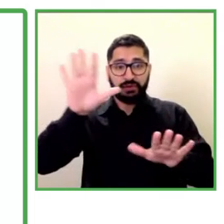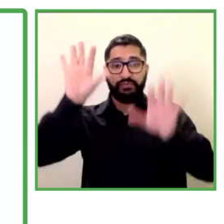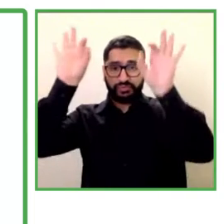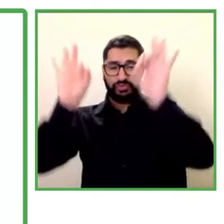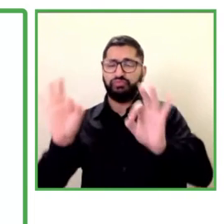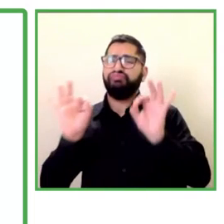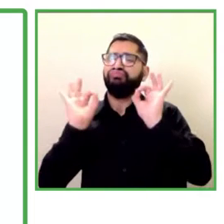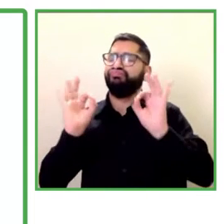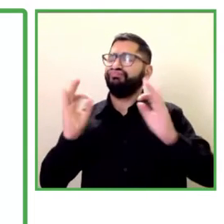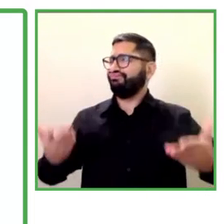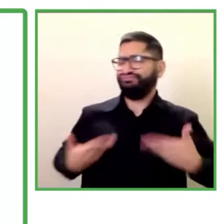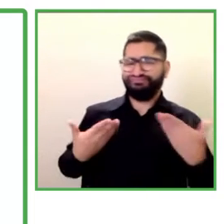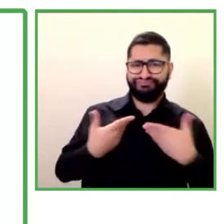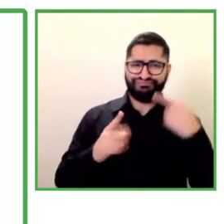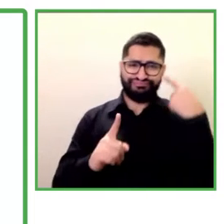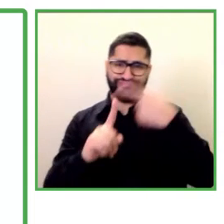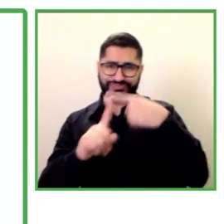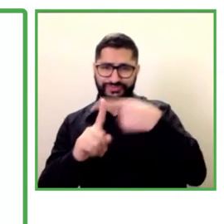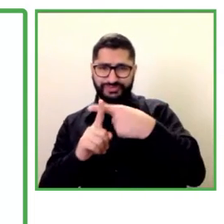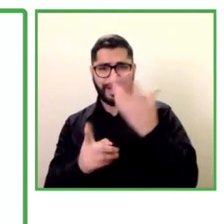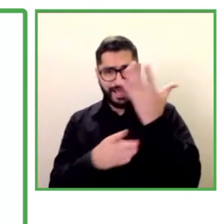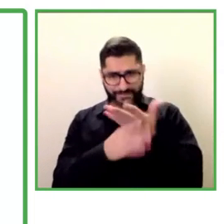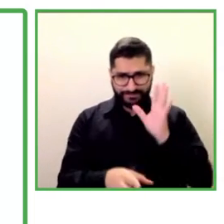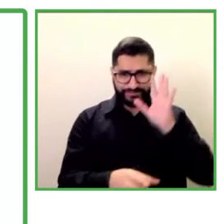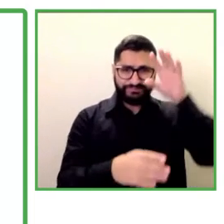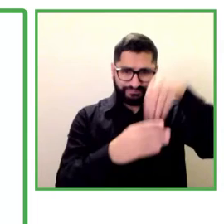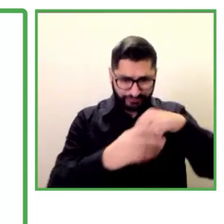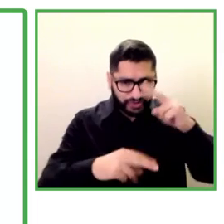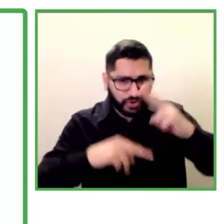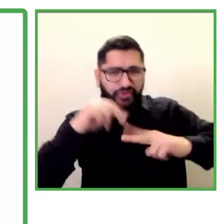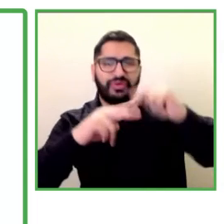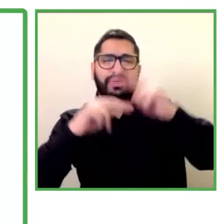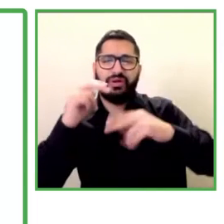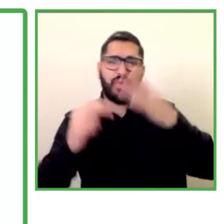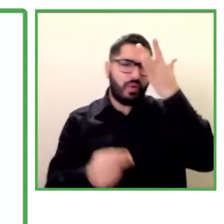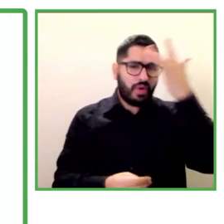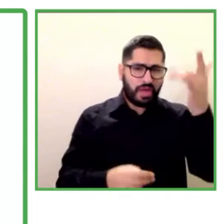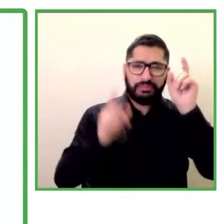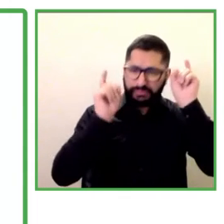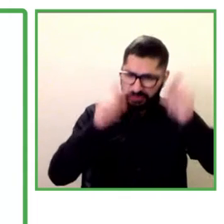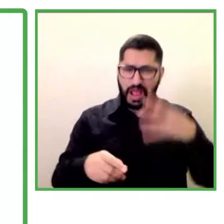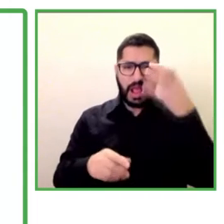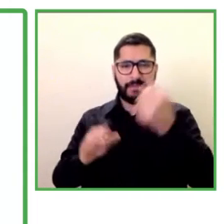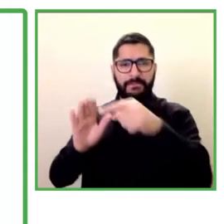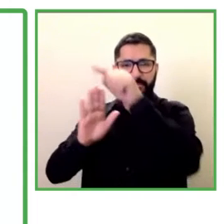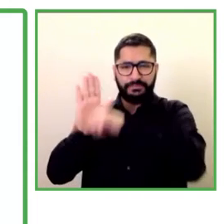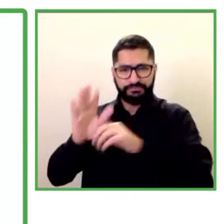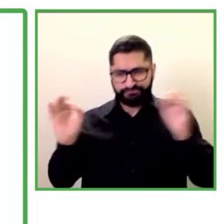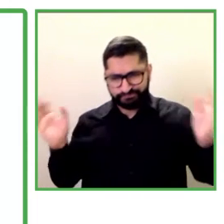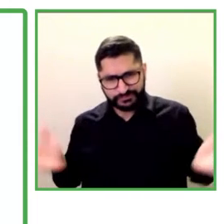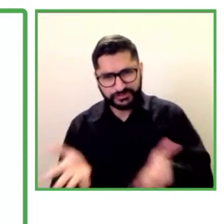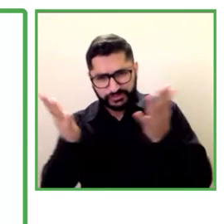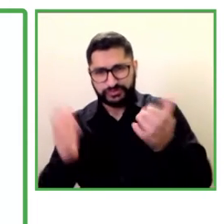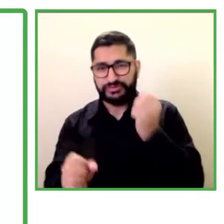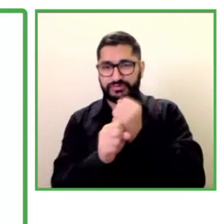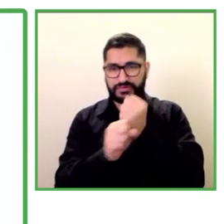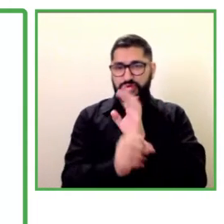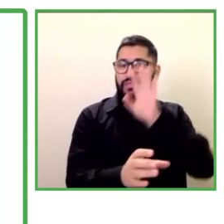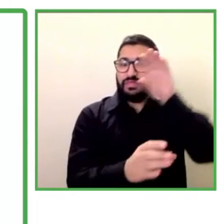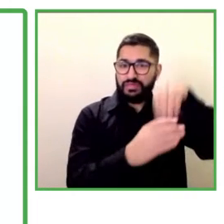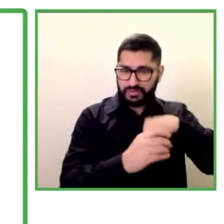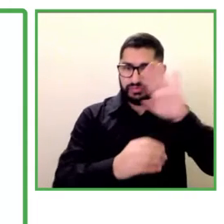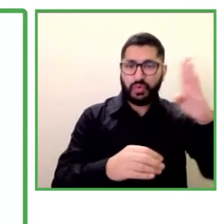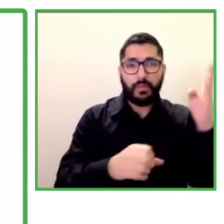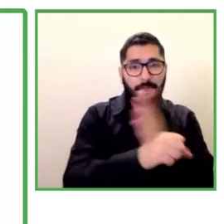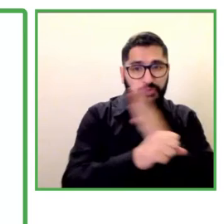95% of satisfaction because they're built within the same companies, but also we promote the work among companies and also try to link